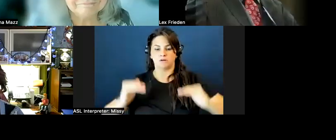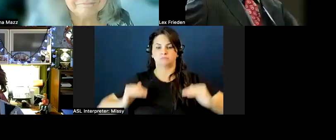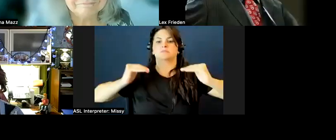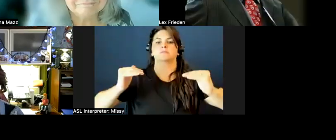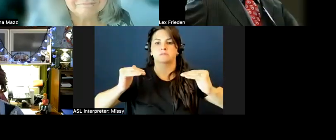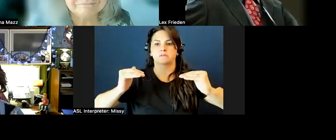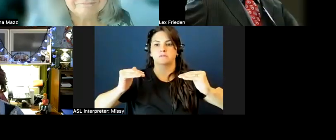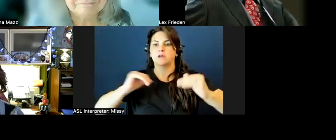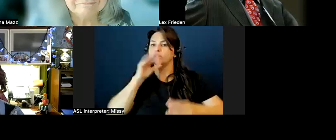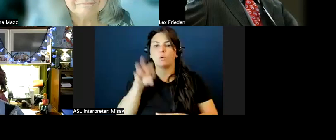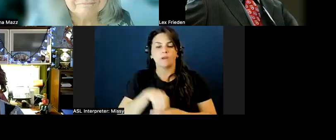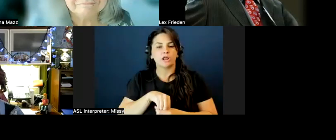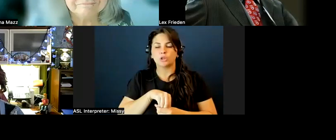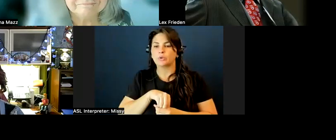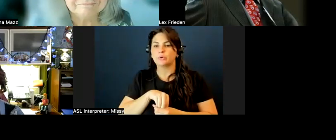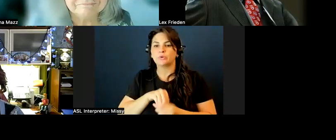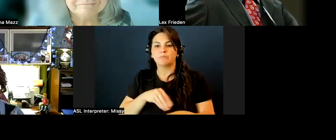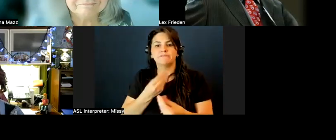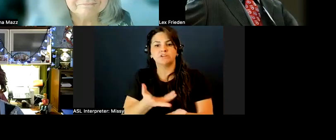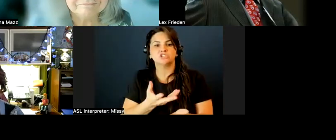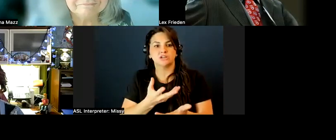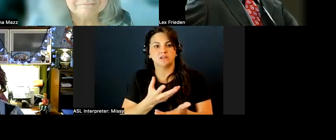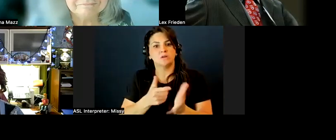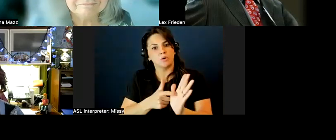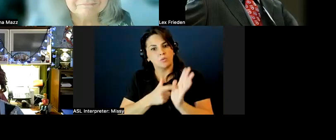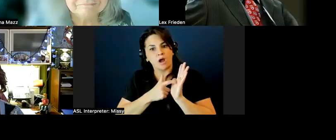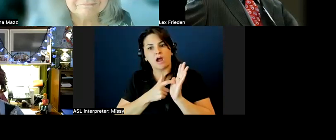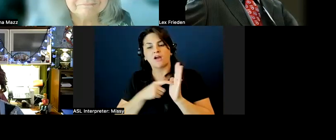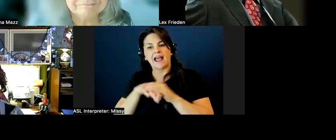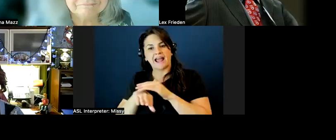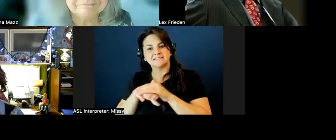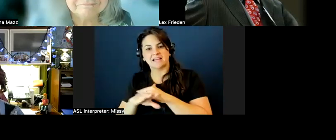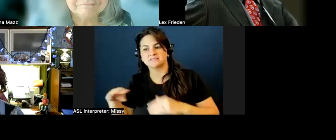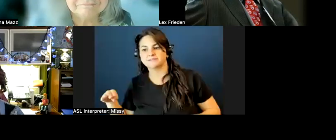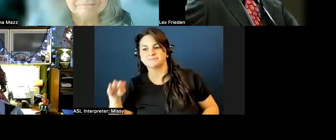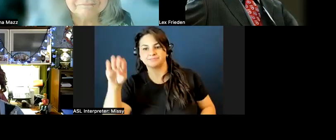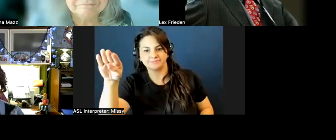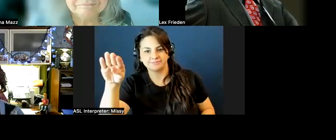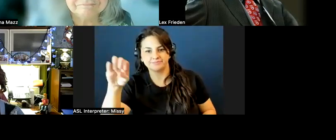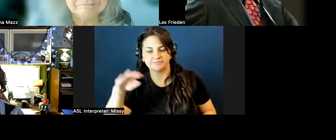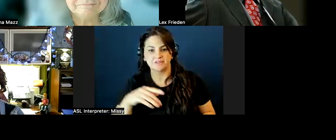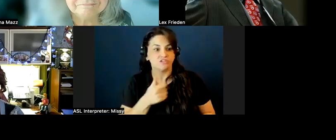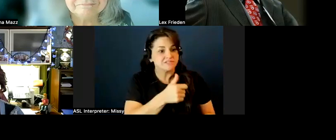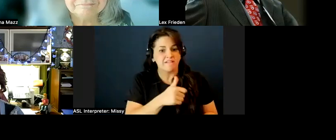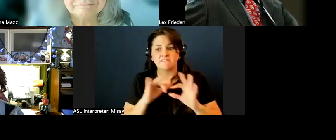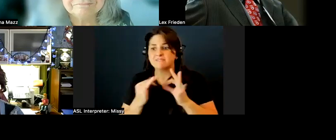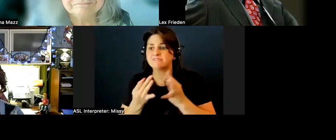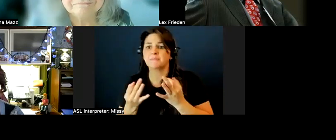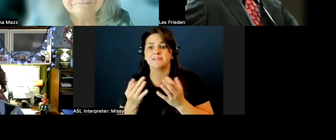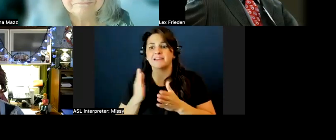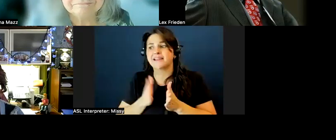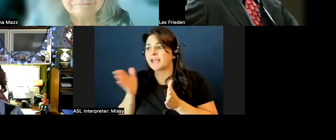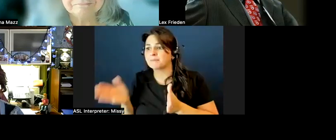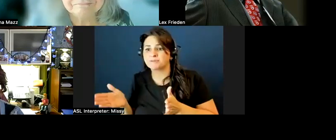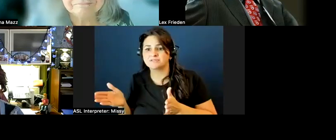including the provision that you must also provide access to yourselves and your family and your